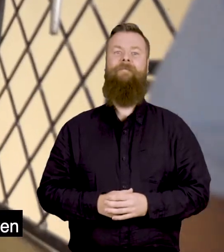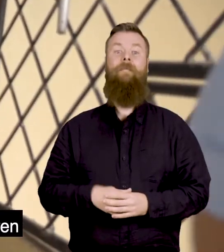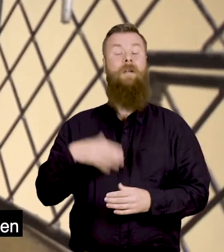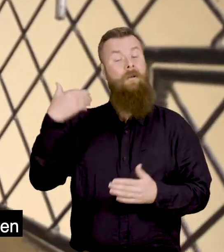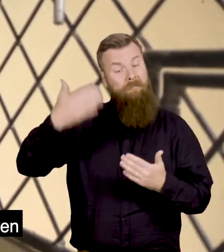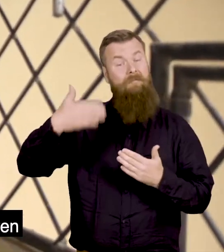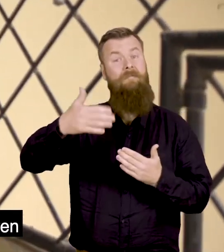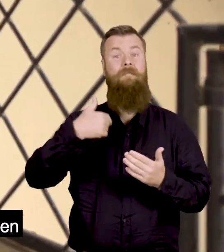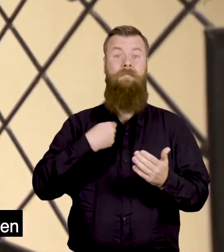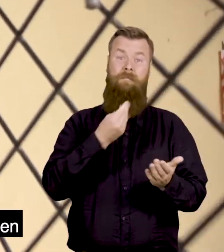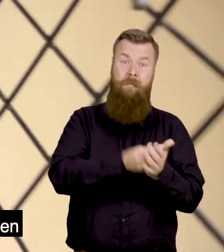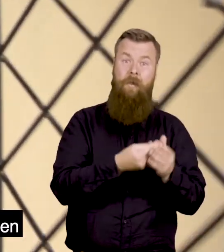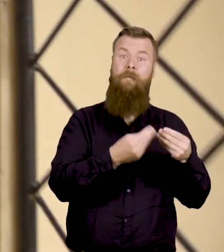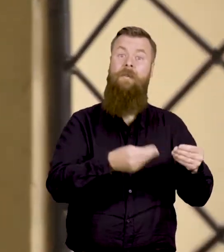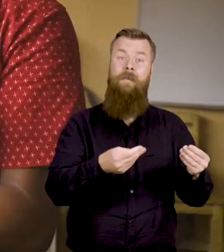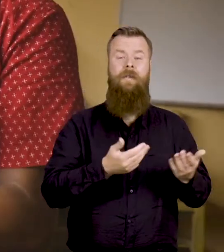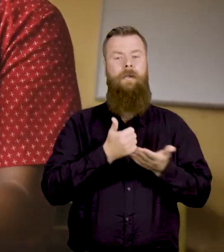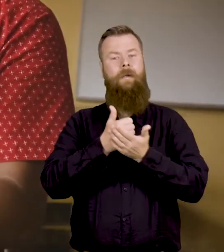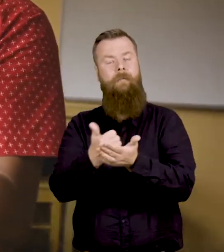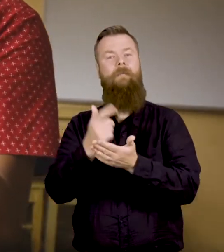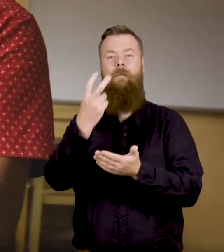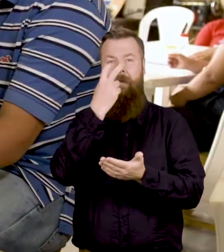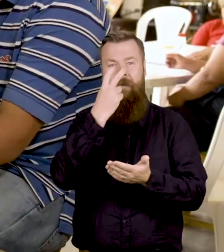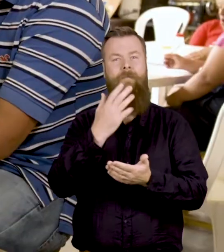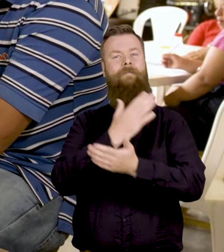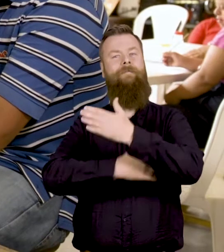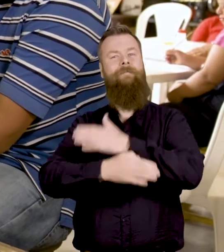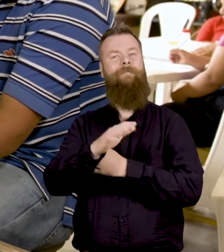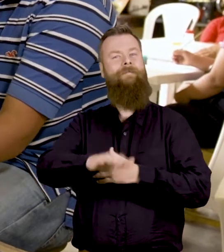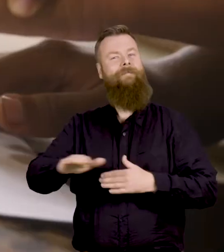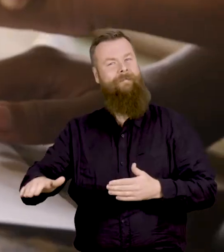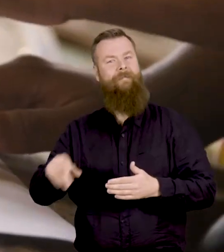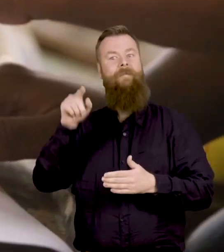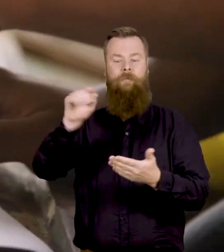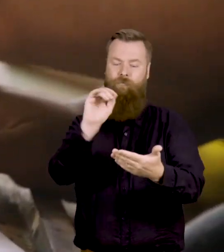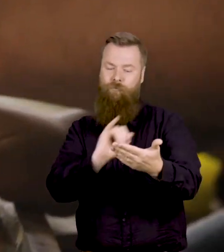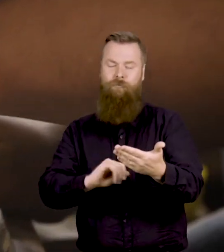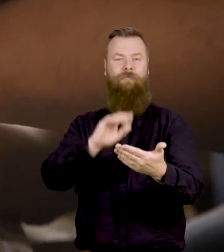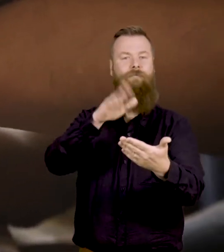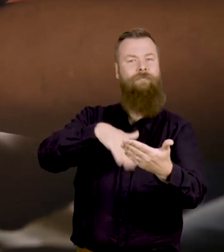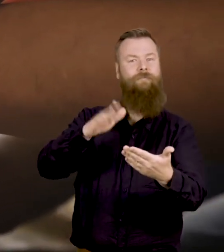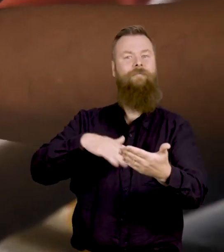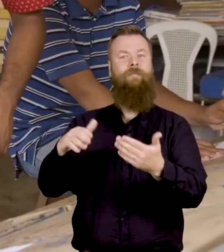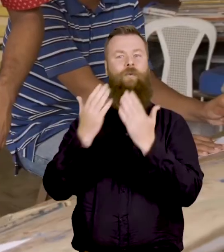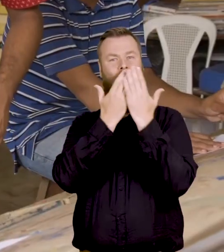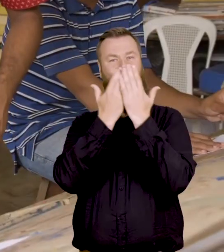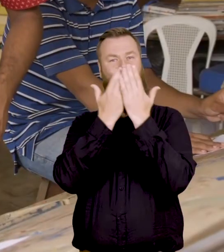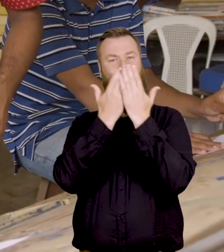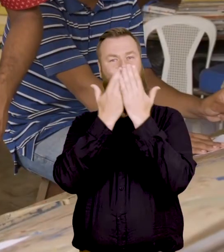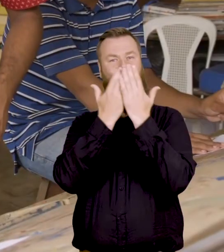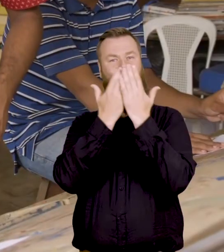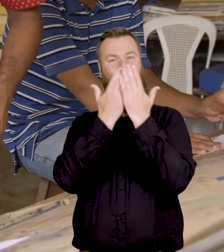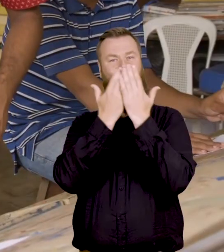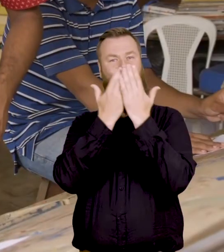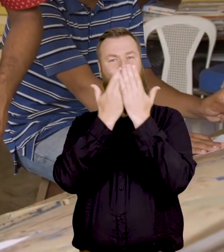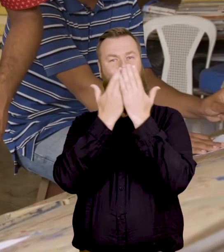Sometimes I buy materials and then help children who are blind or with other disabilities paint and draw in their classroom.